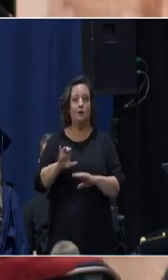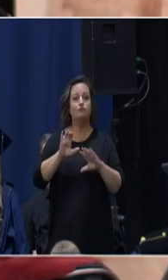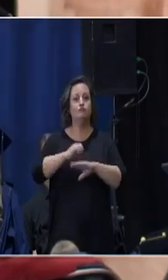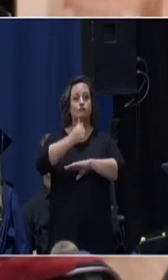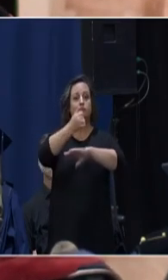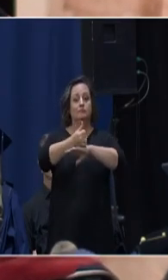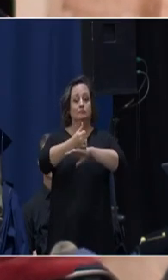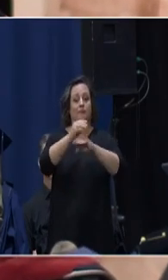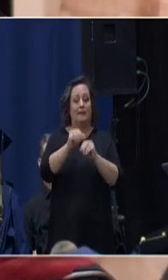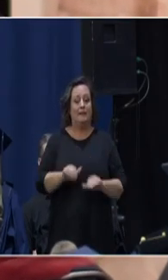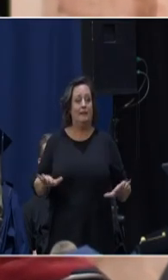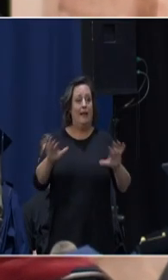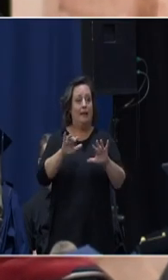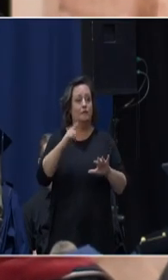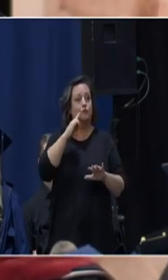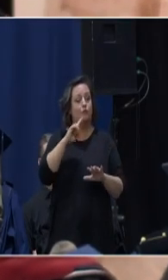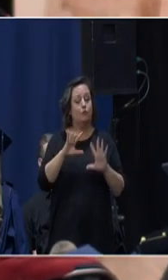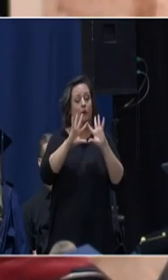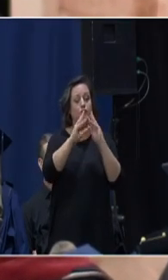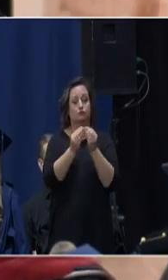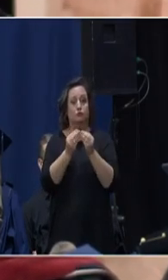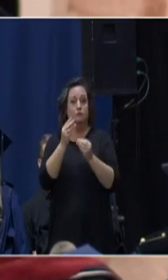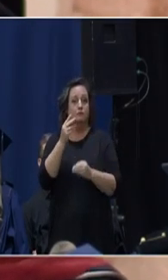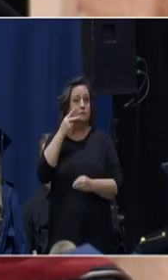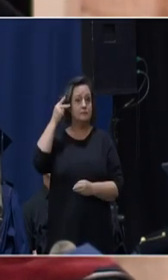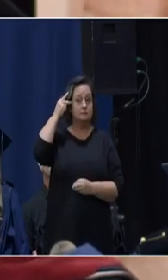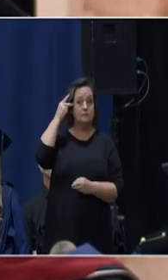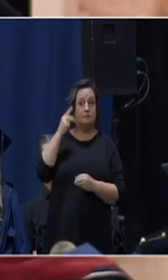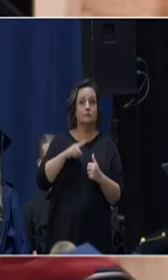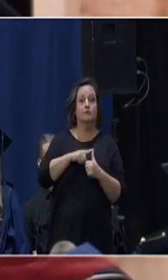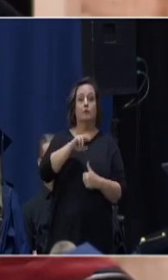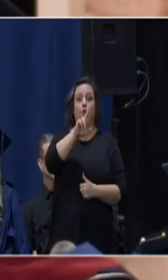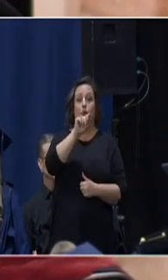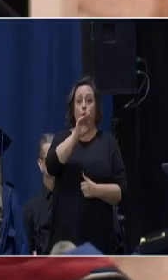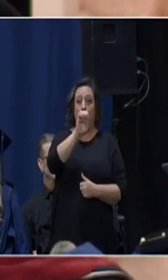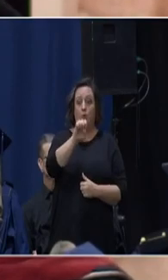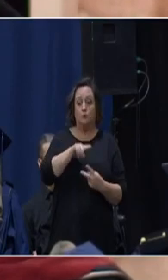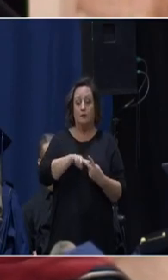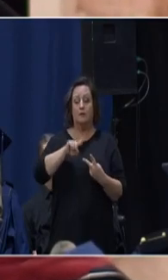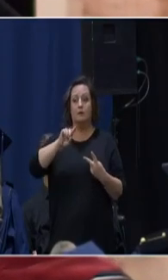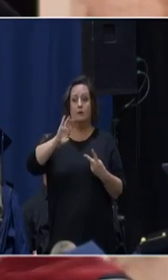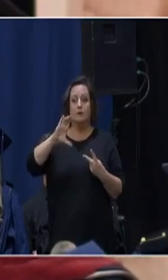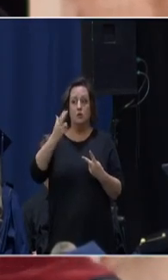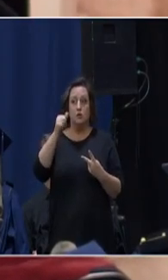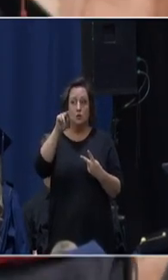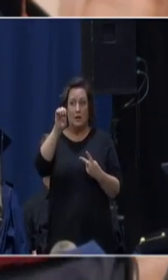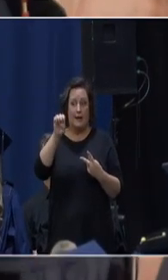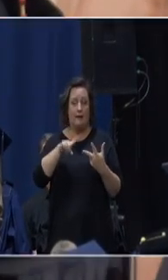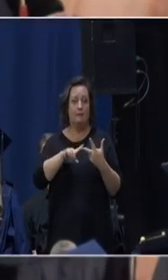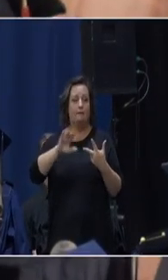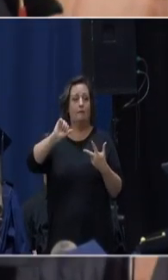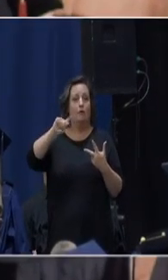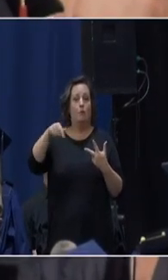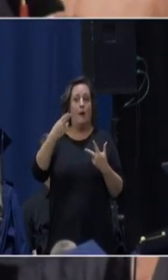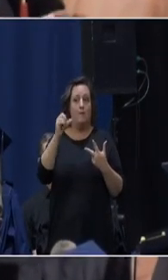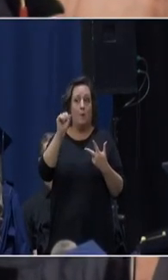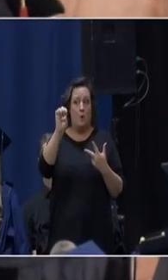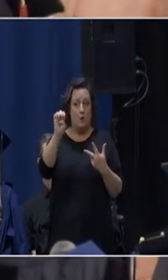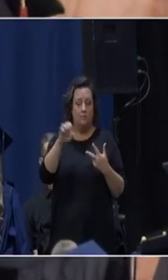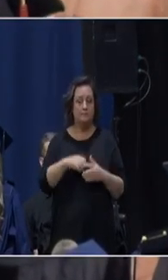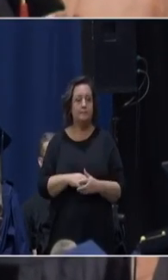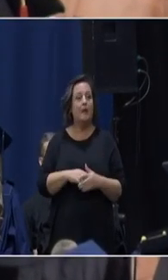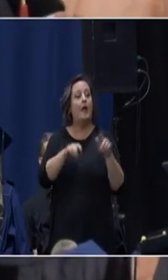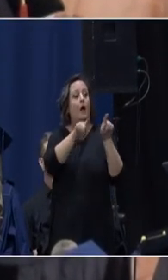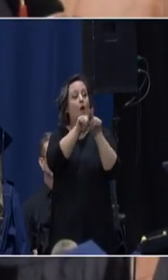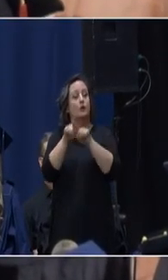lands in the territories of the Ute, Cheyenne, and Arapaho peoples. Further, we acknowledge the 48